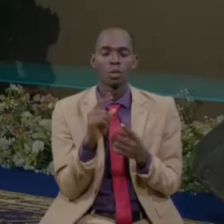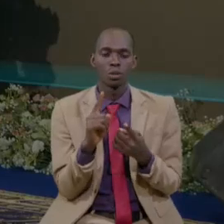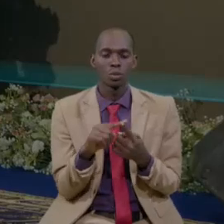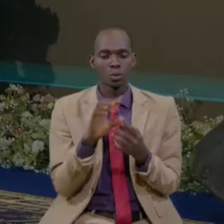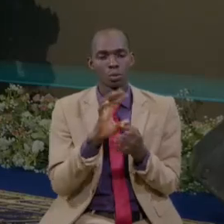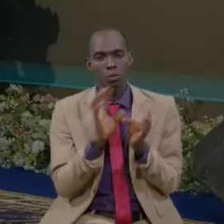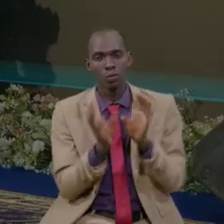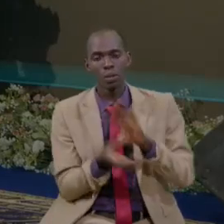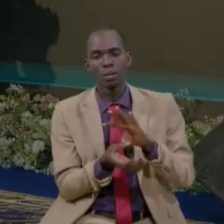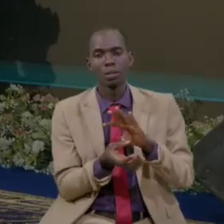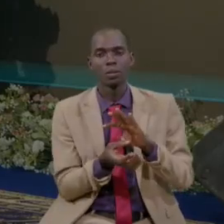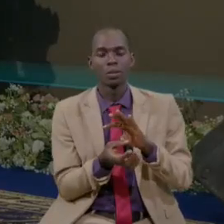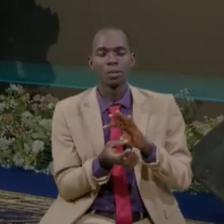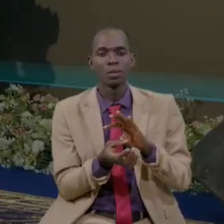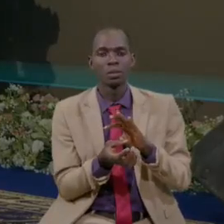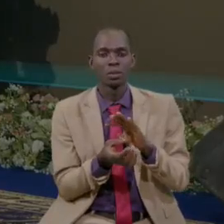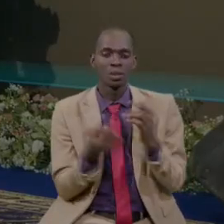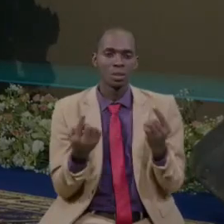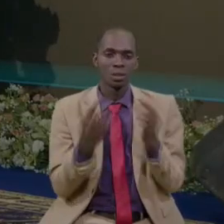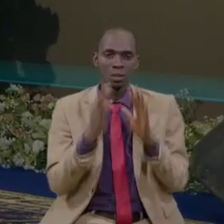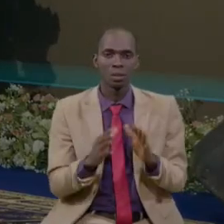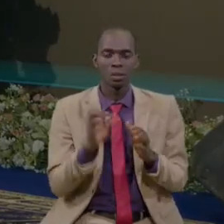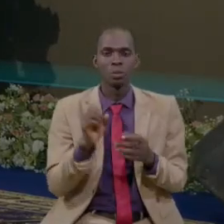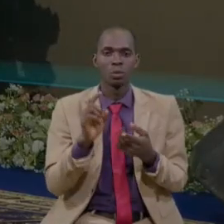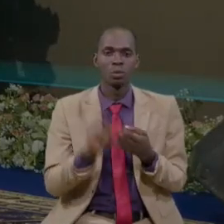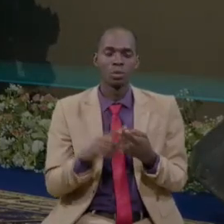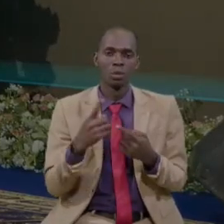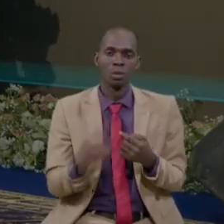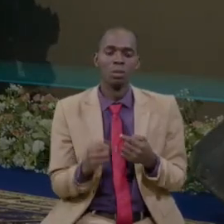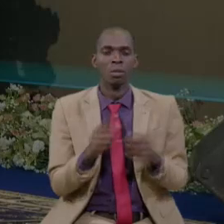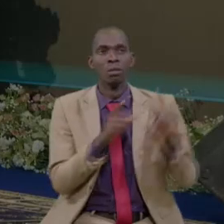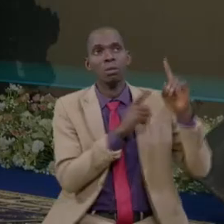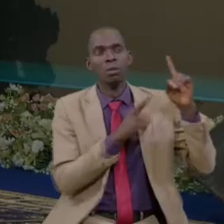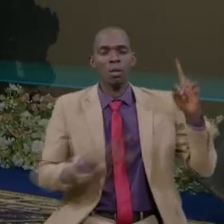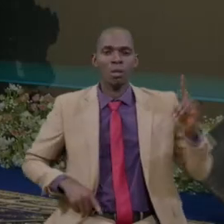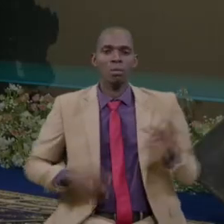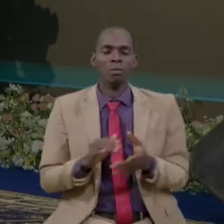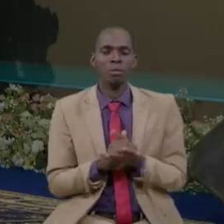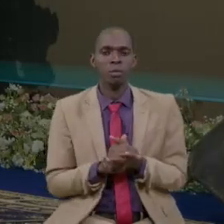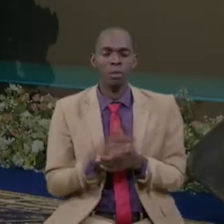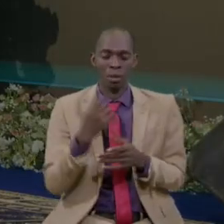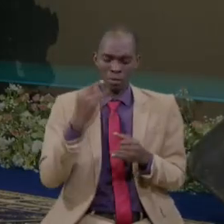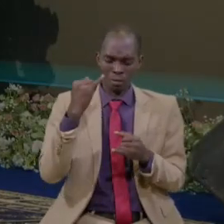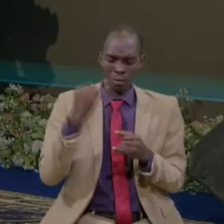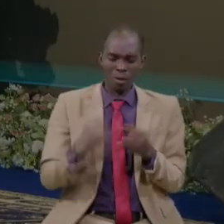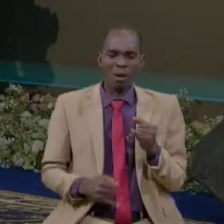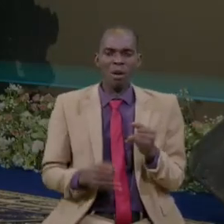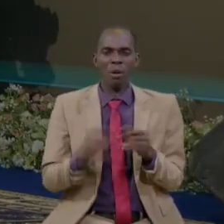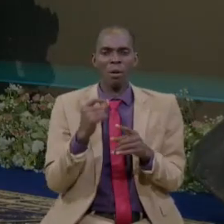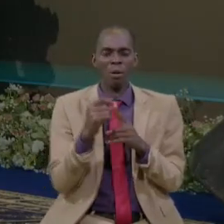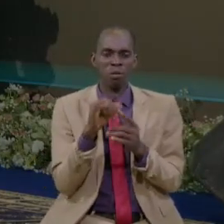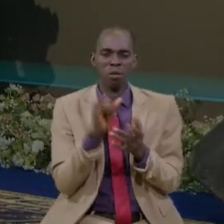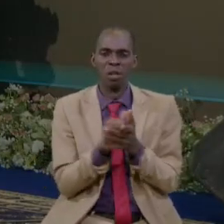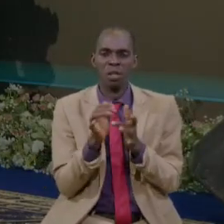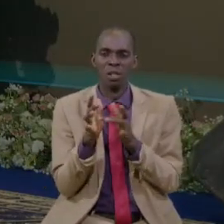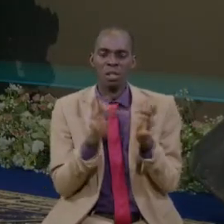to convert sinners to the Lord. The last word that Jesus